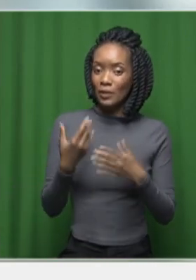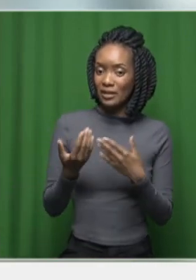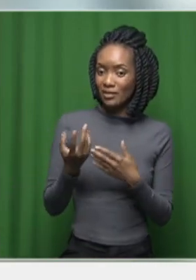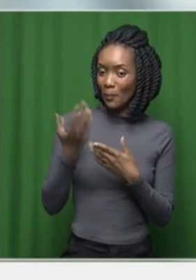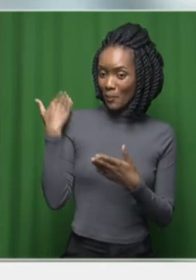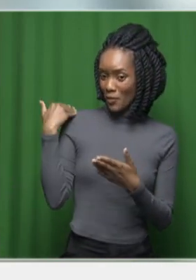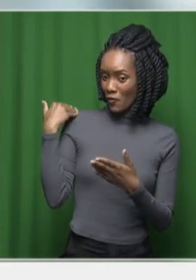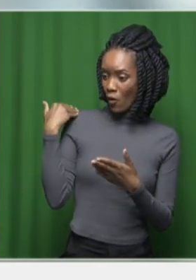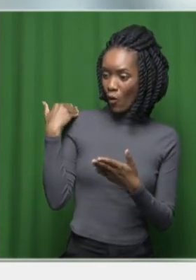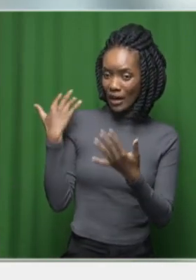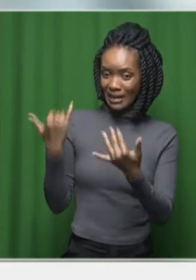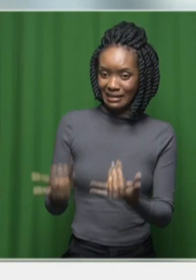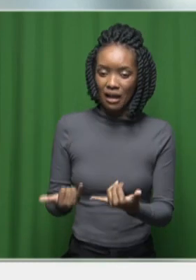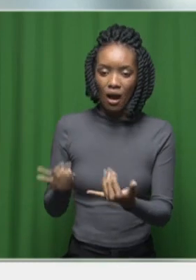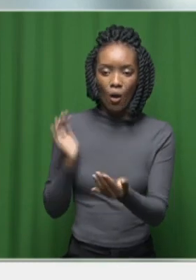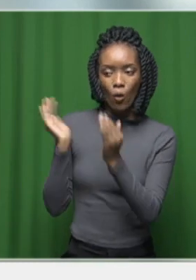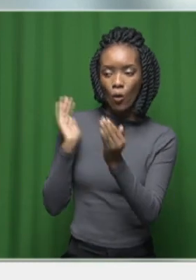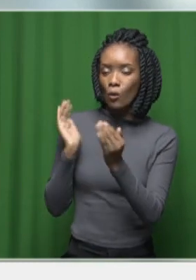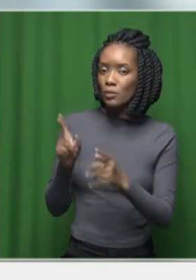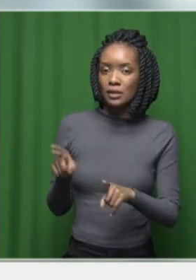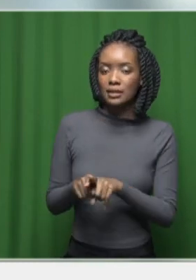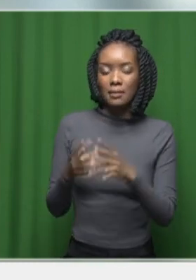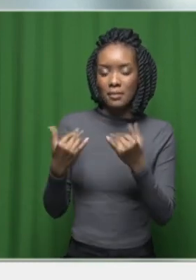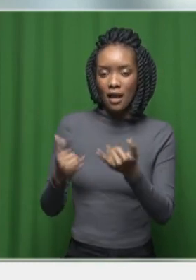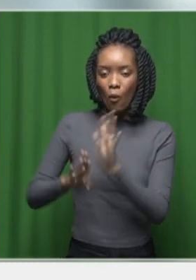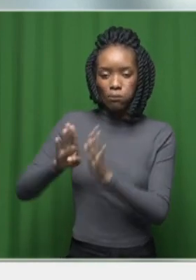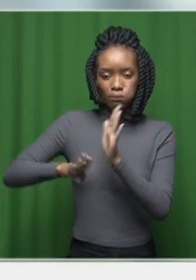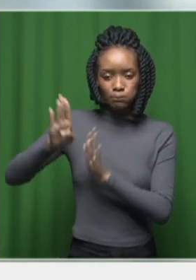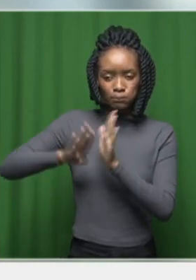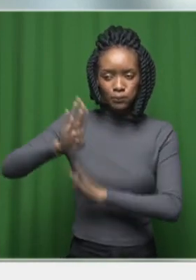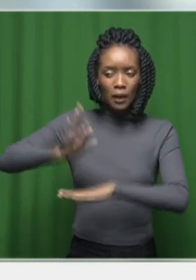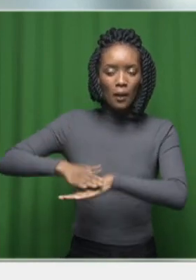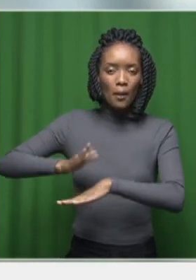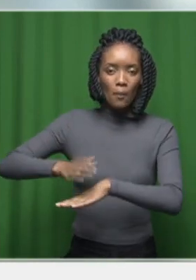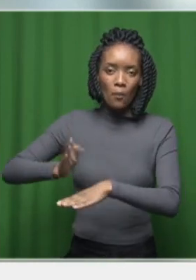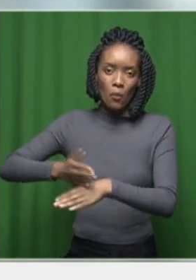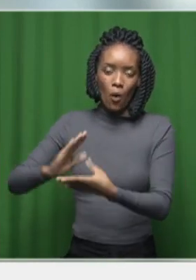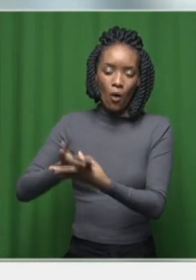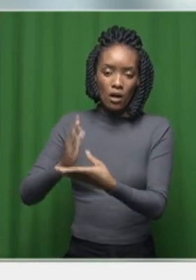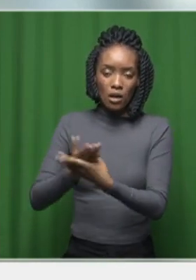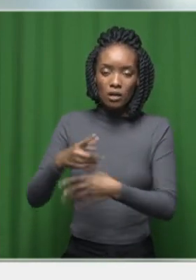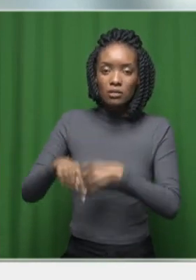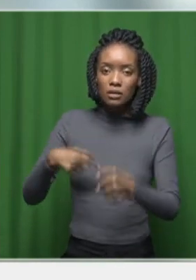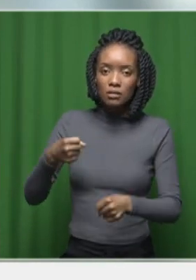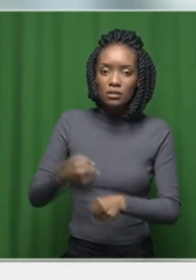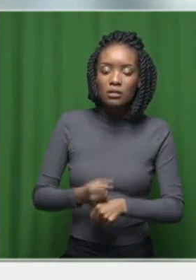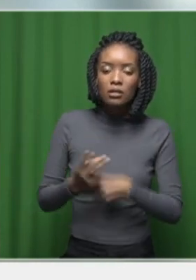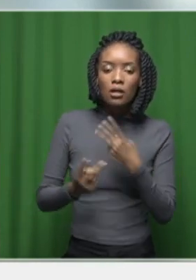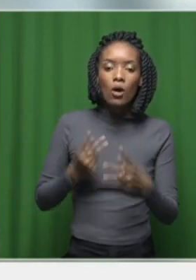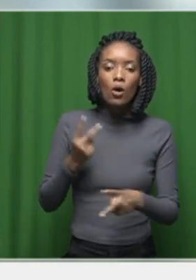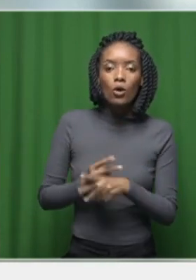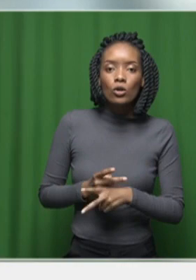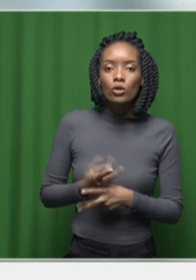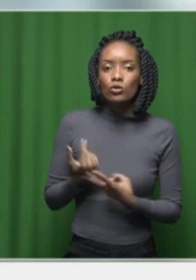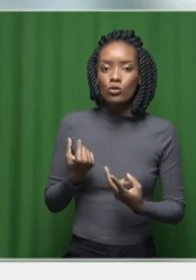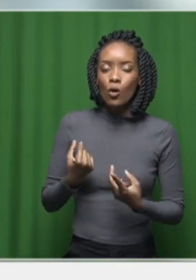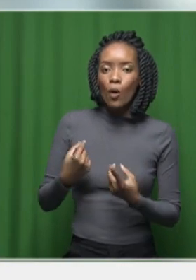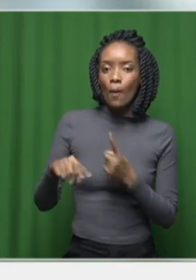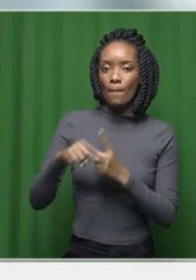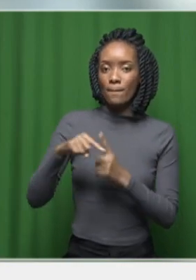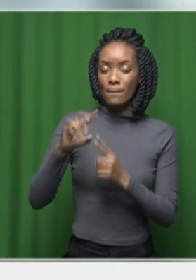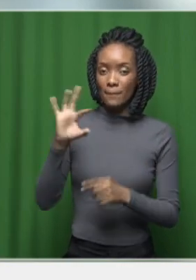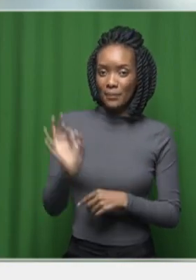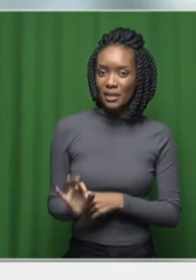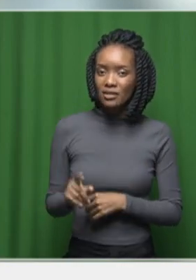this, and we've seen an increase in the number of cases in this year. And also we look at the percent positivity. So remember